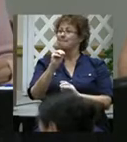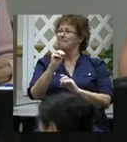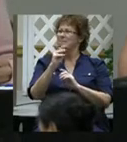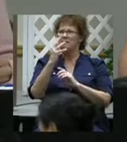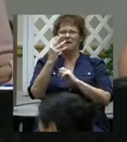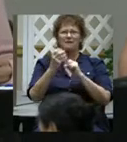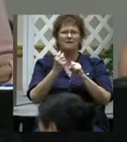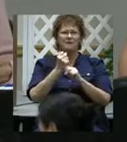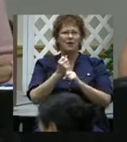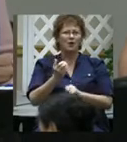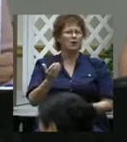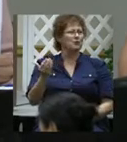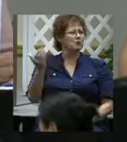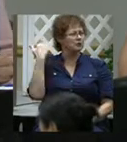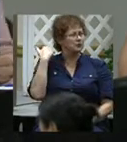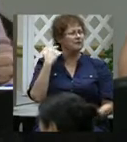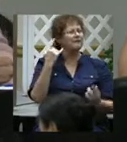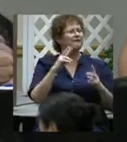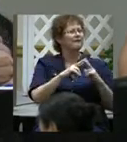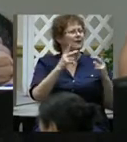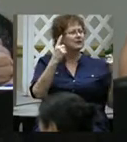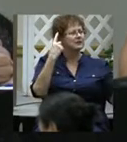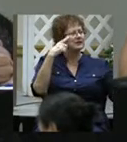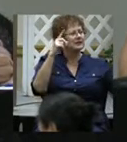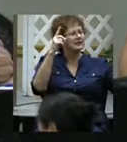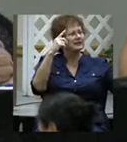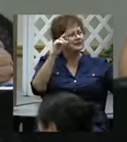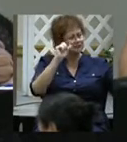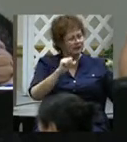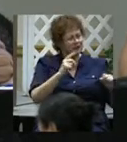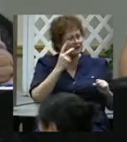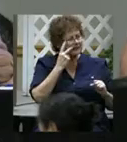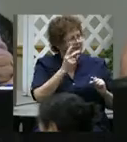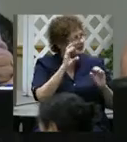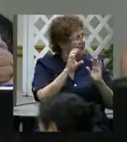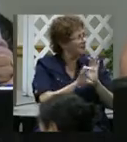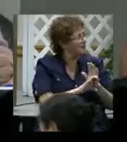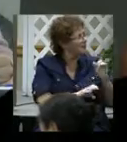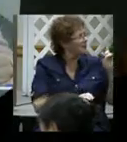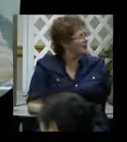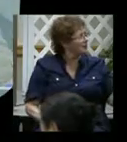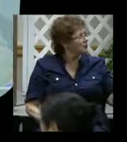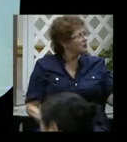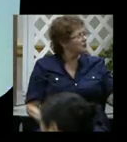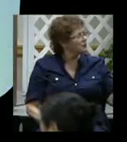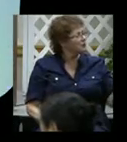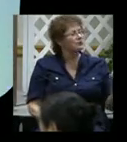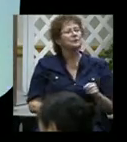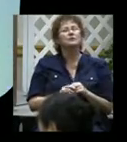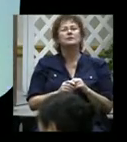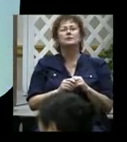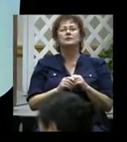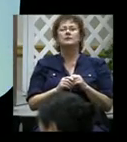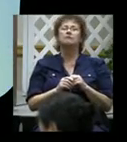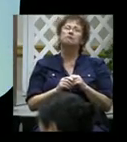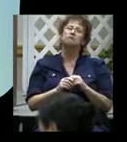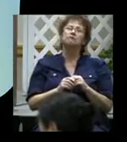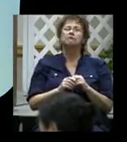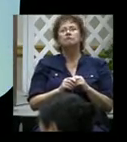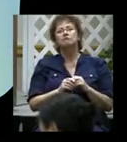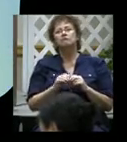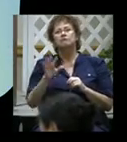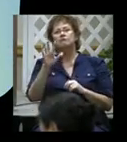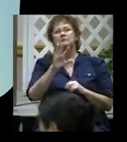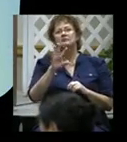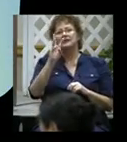which has been very successful. I don't know if you're able to see those pictures, but we get about